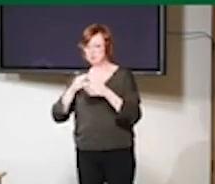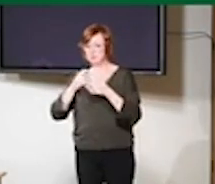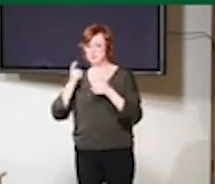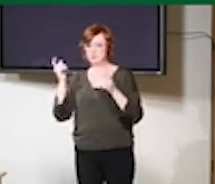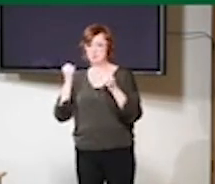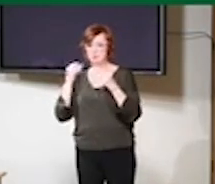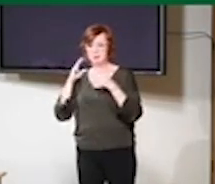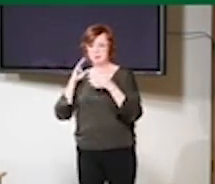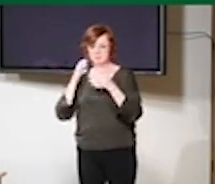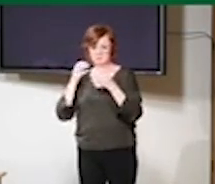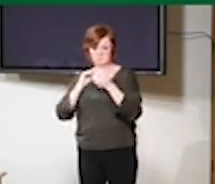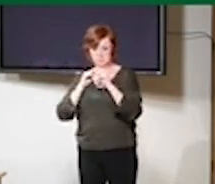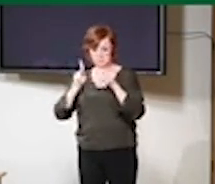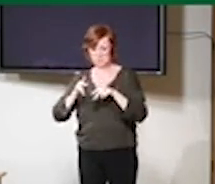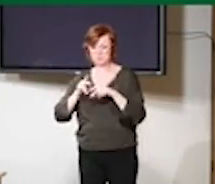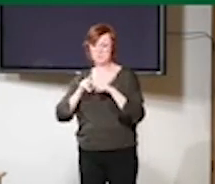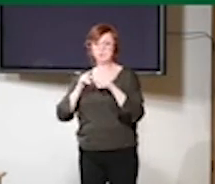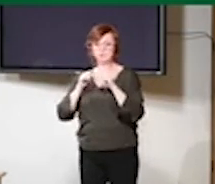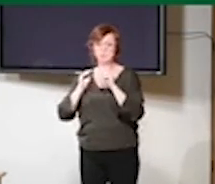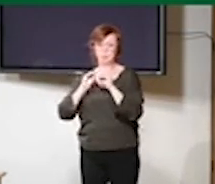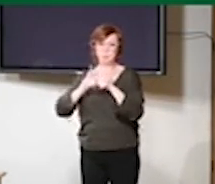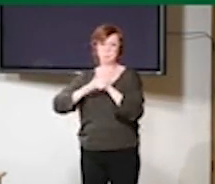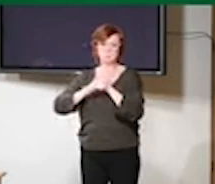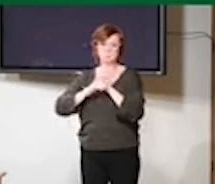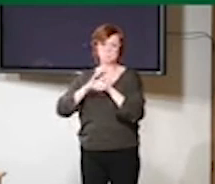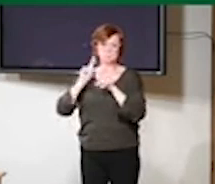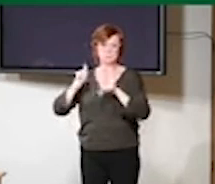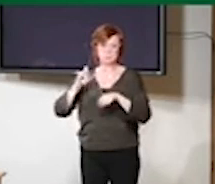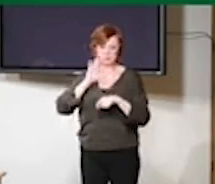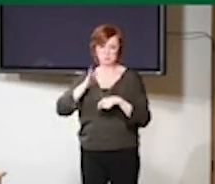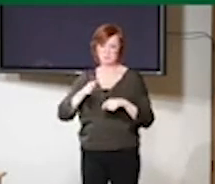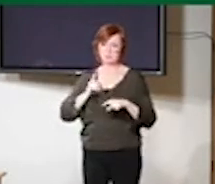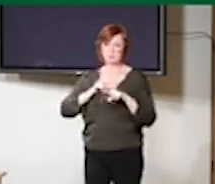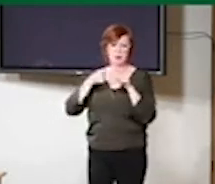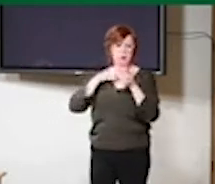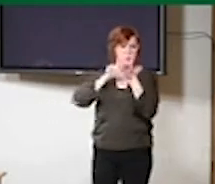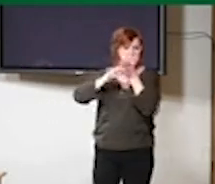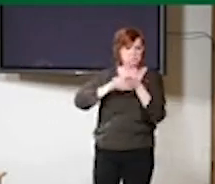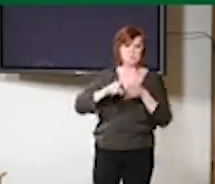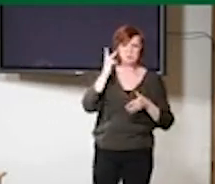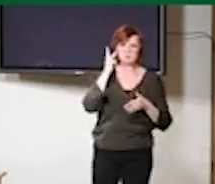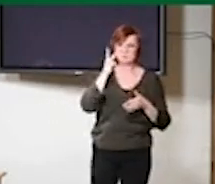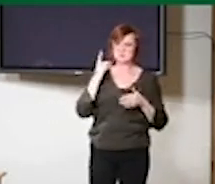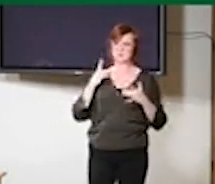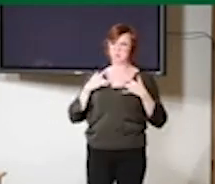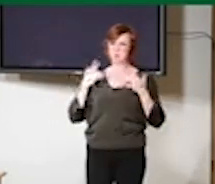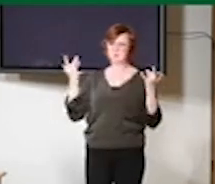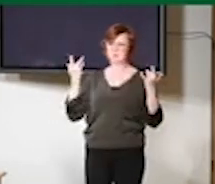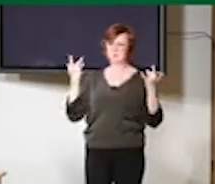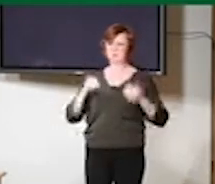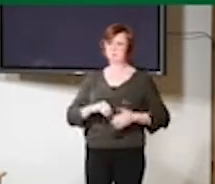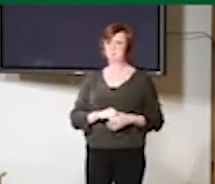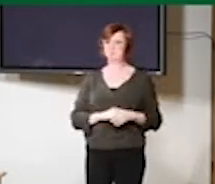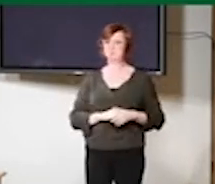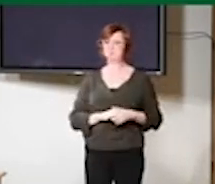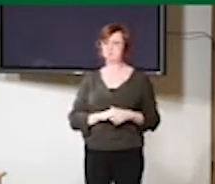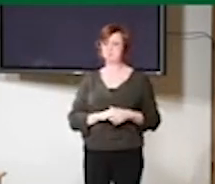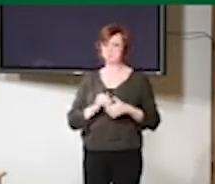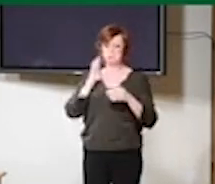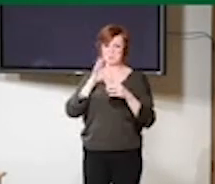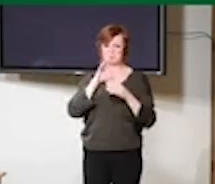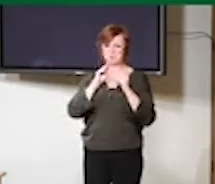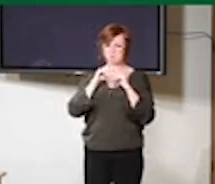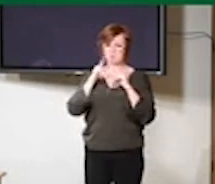look into it a bit more and can maybe see if there's anything that's unusual, and I can speak to that on